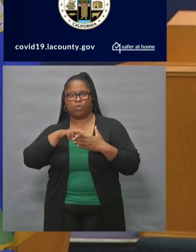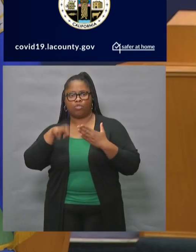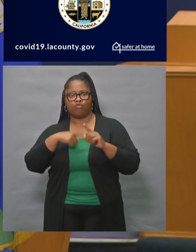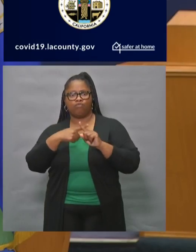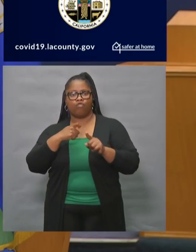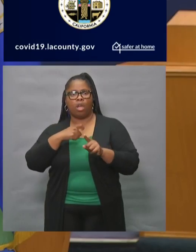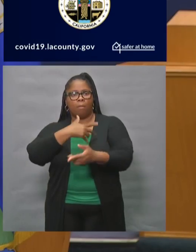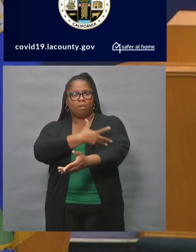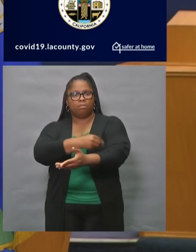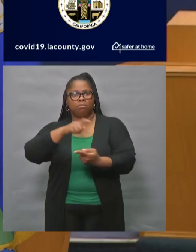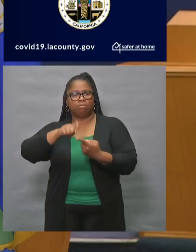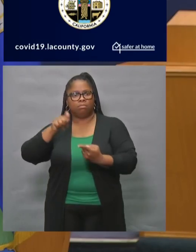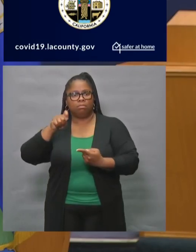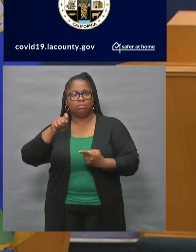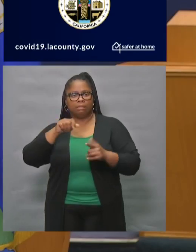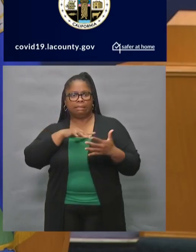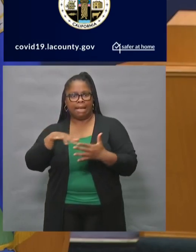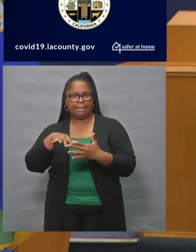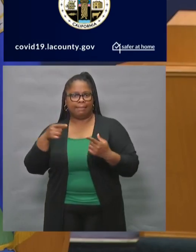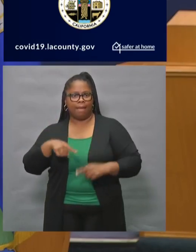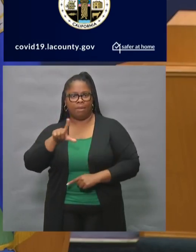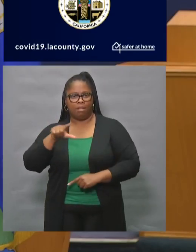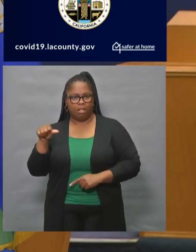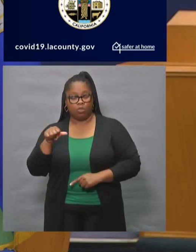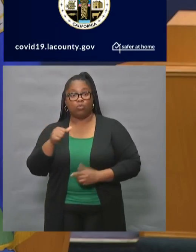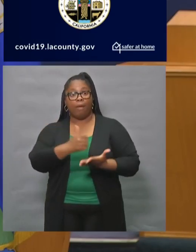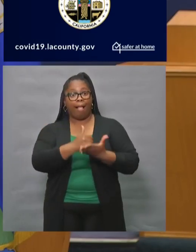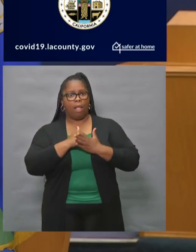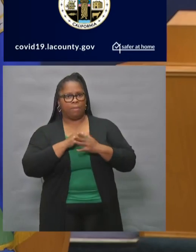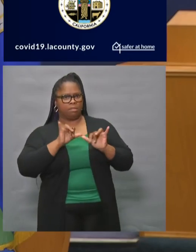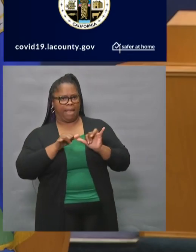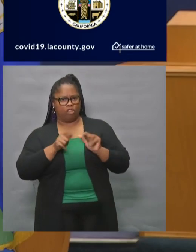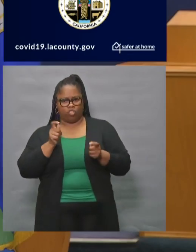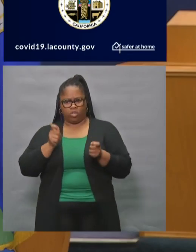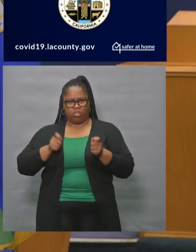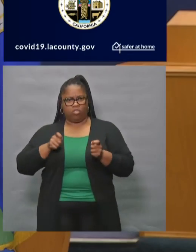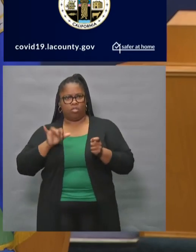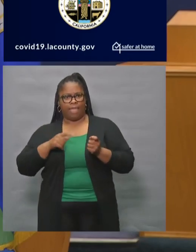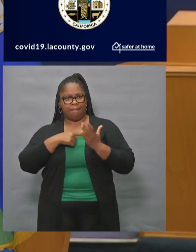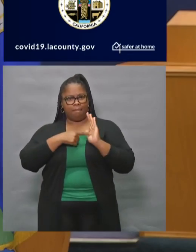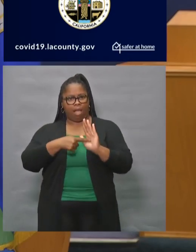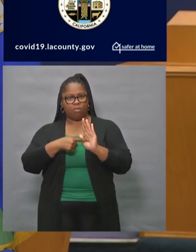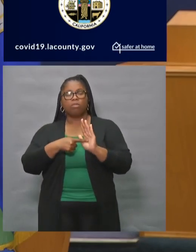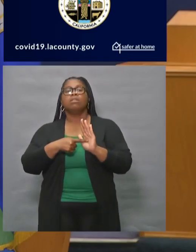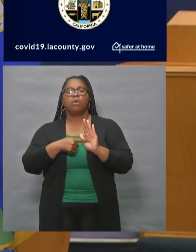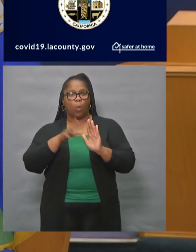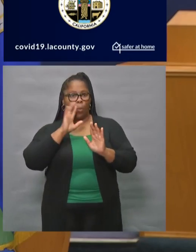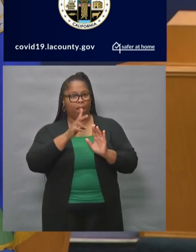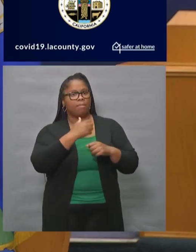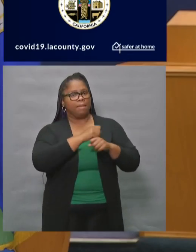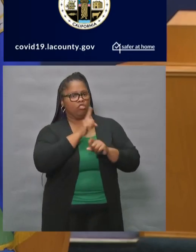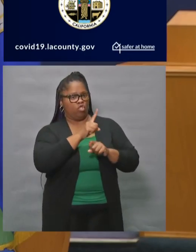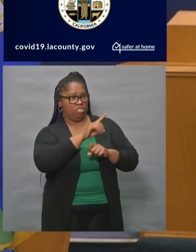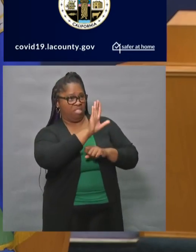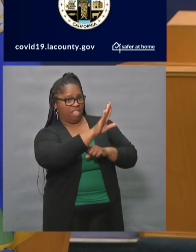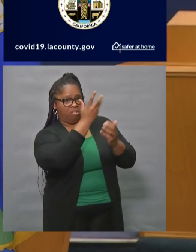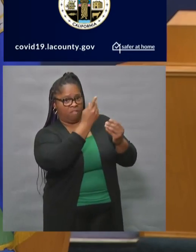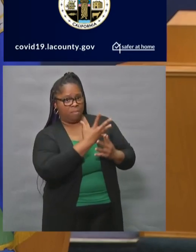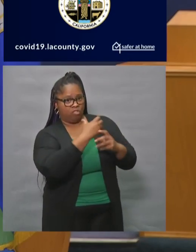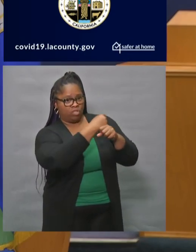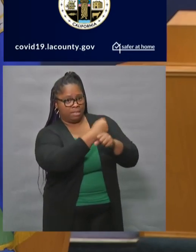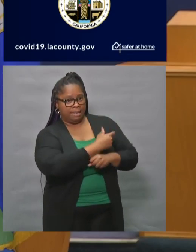to help us calibrate the model and to make sure that the modeling that we're doing is consistent with the data that are being developed by